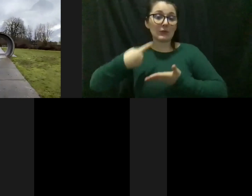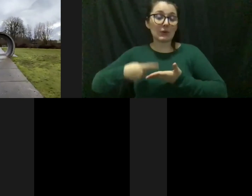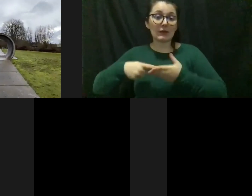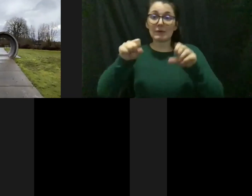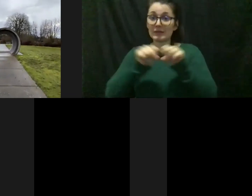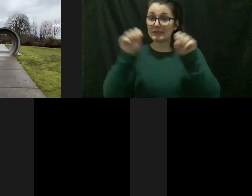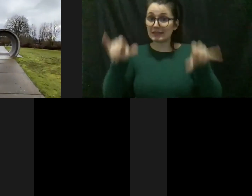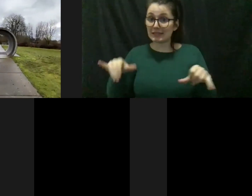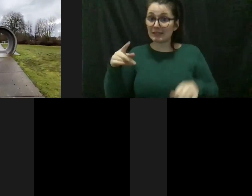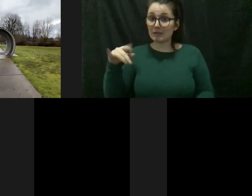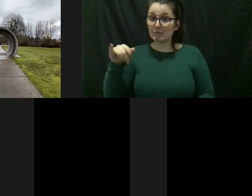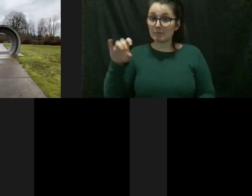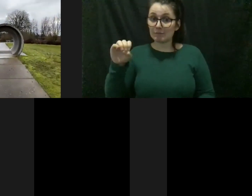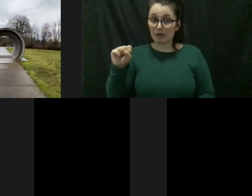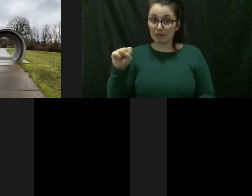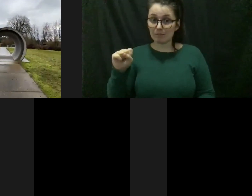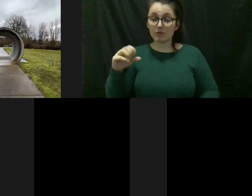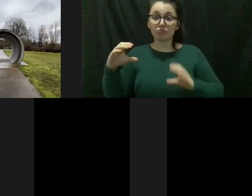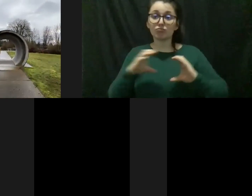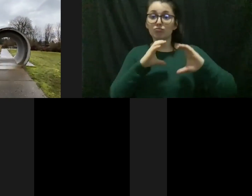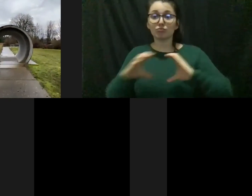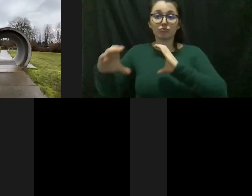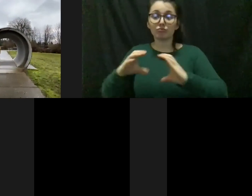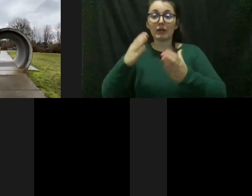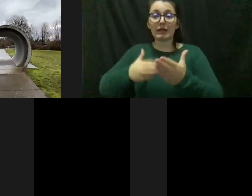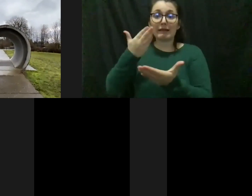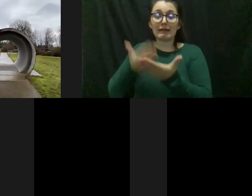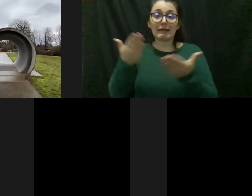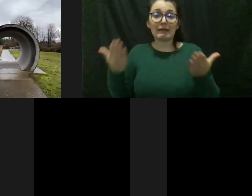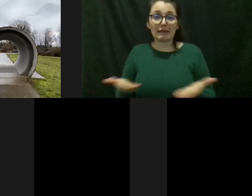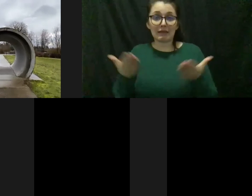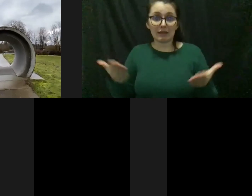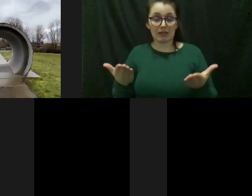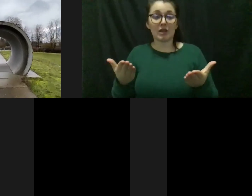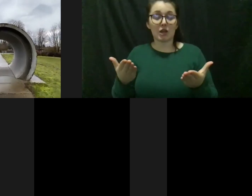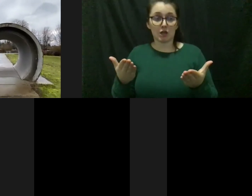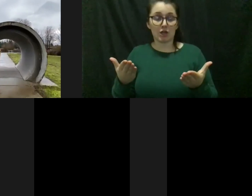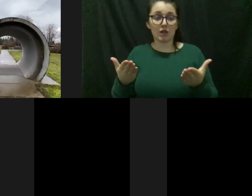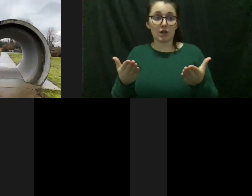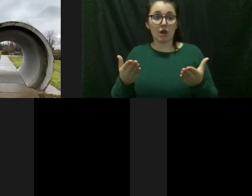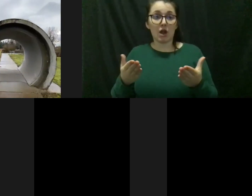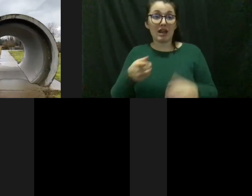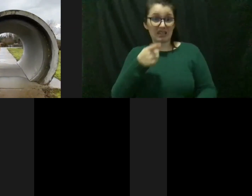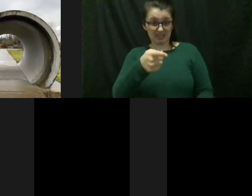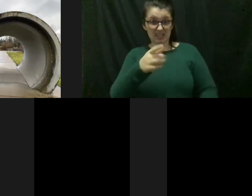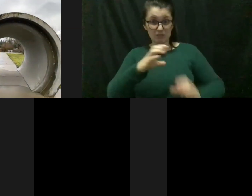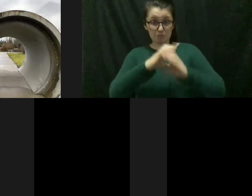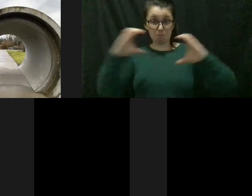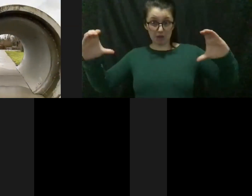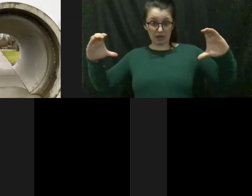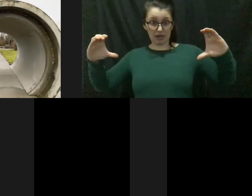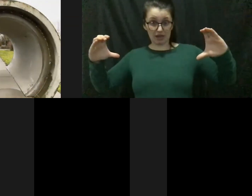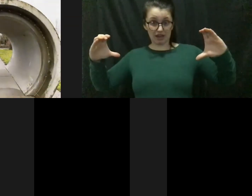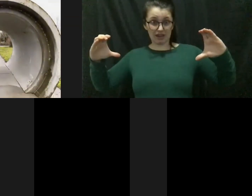chlorine clean water? That's a great question. So chlorine is a disinfectant, and what I mean by that is